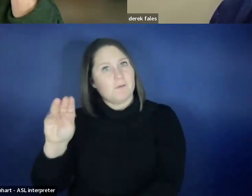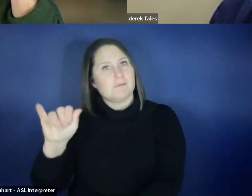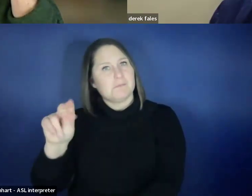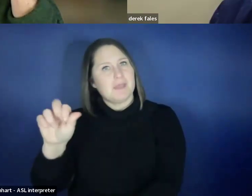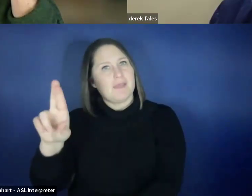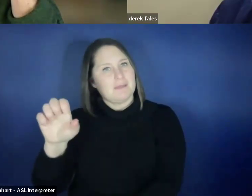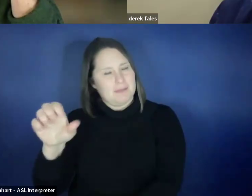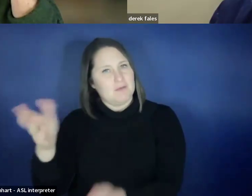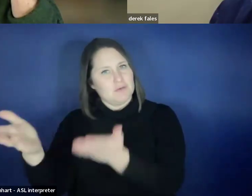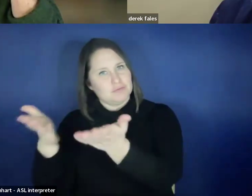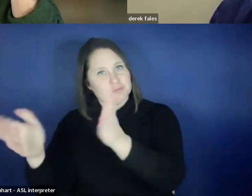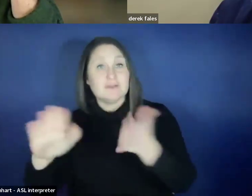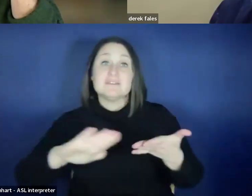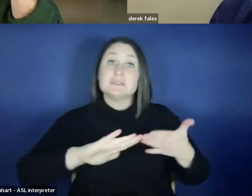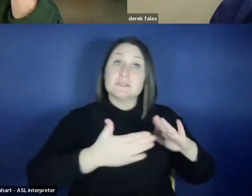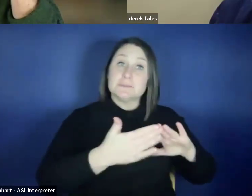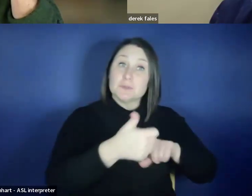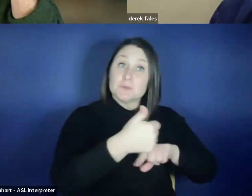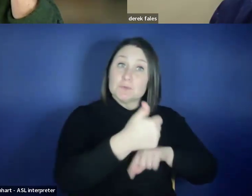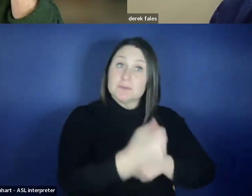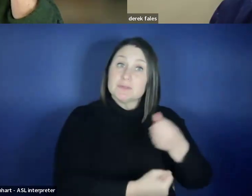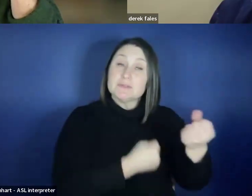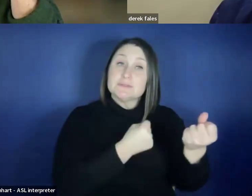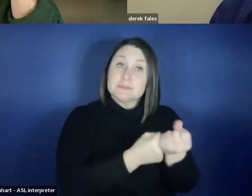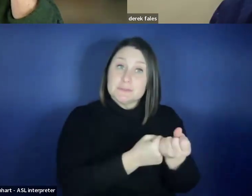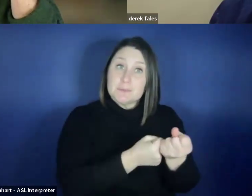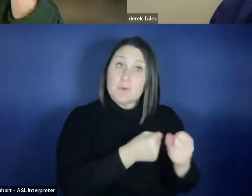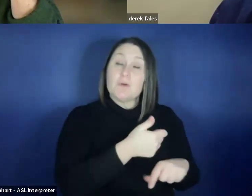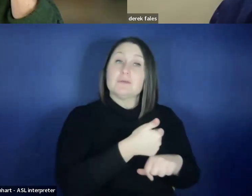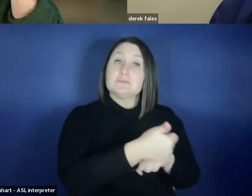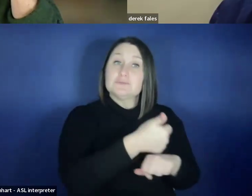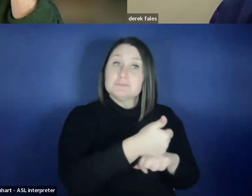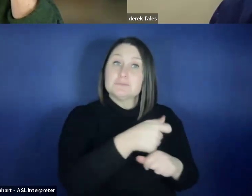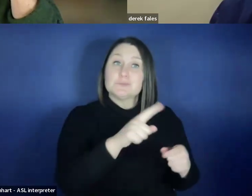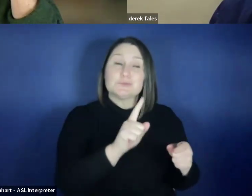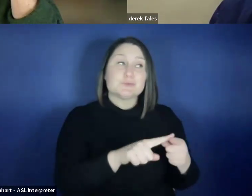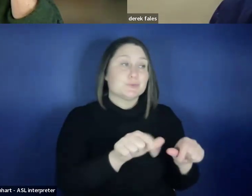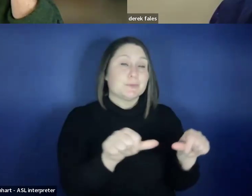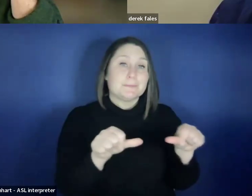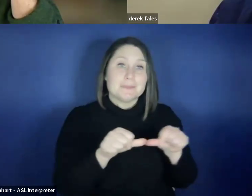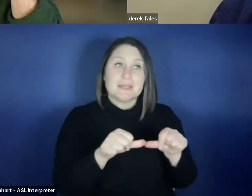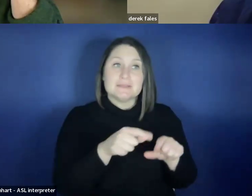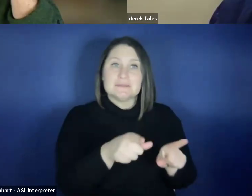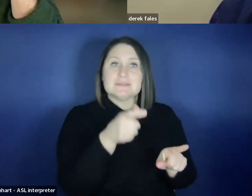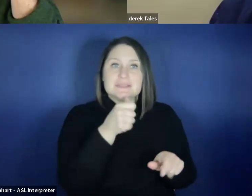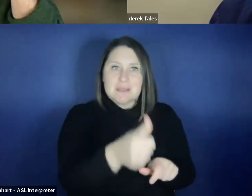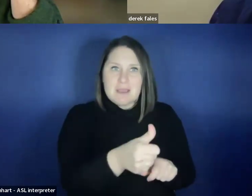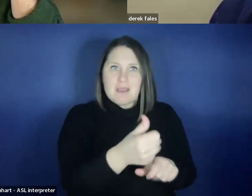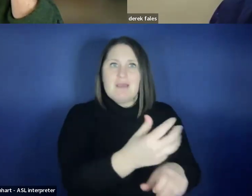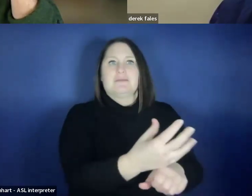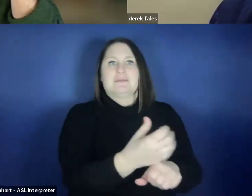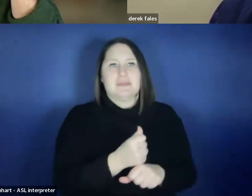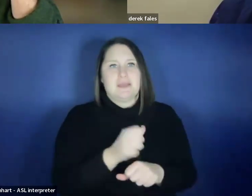community transportation really supports transportation to places where you're not receiving main